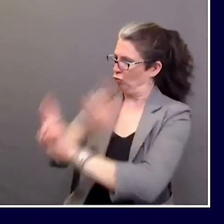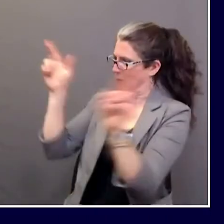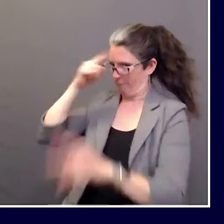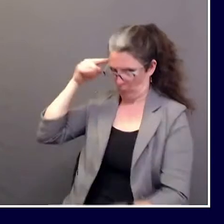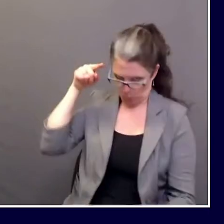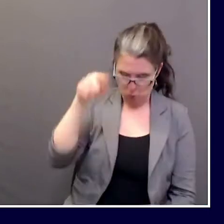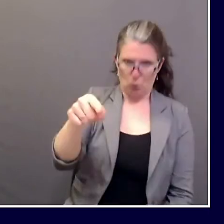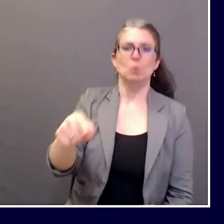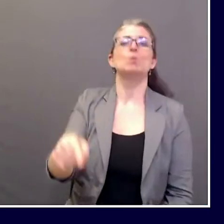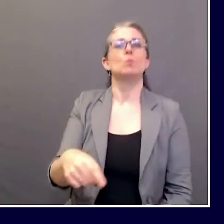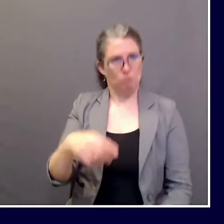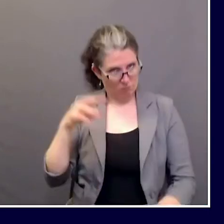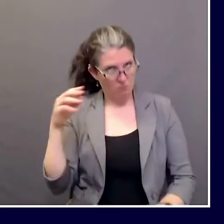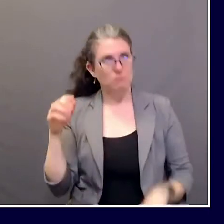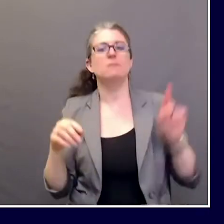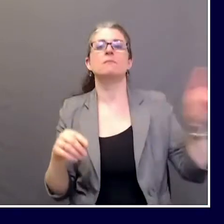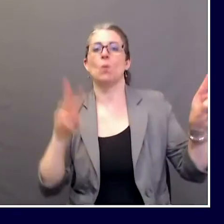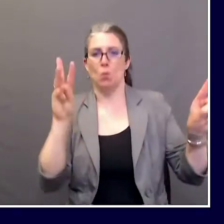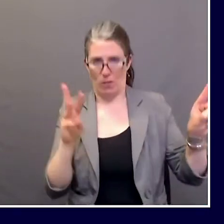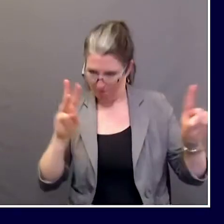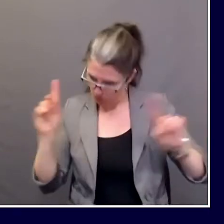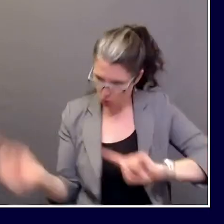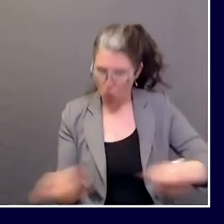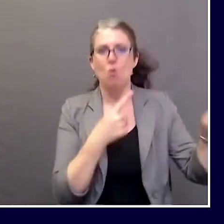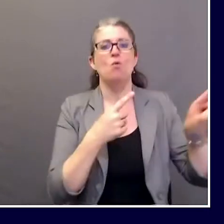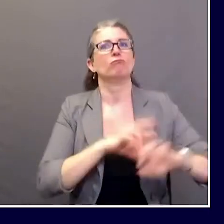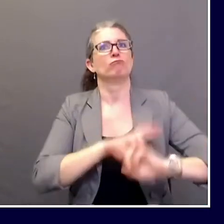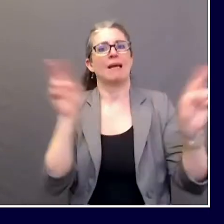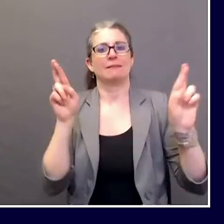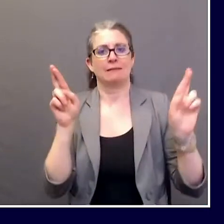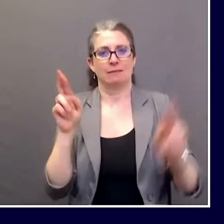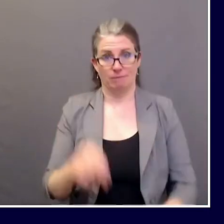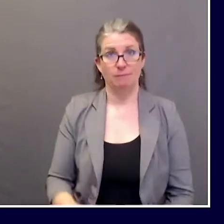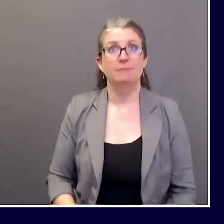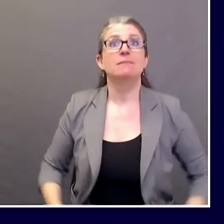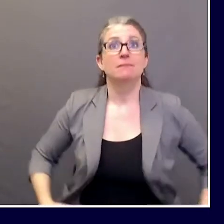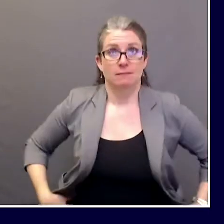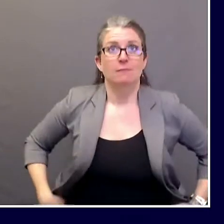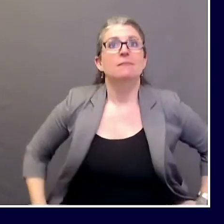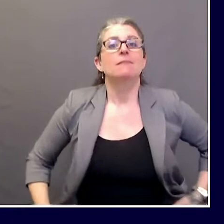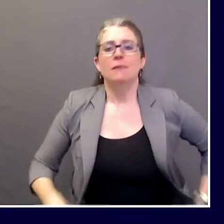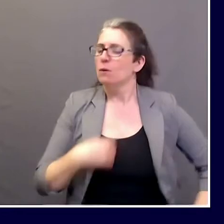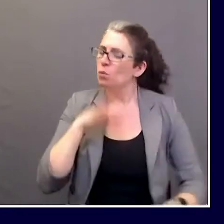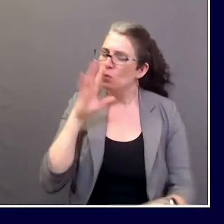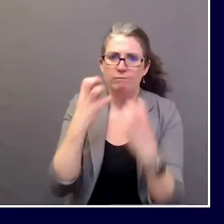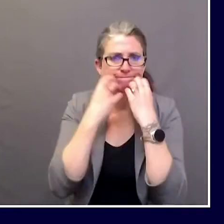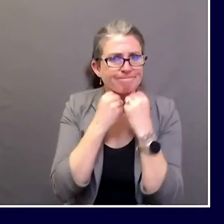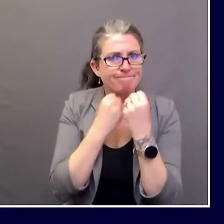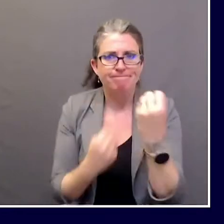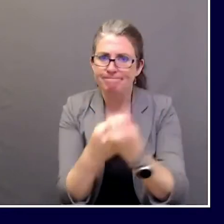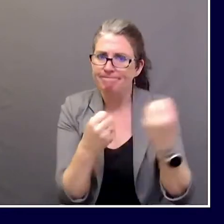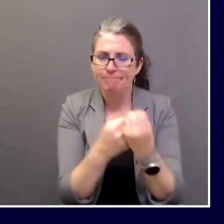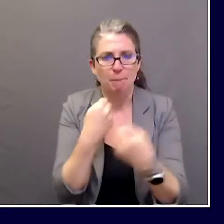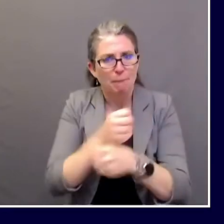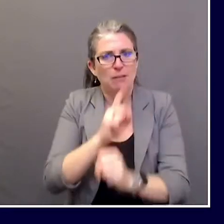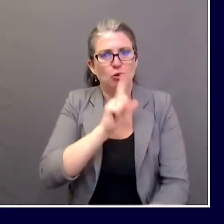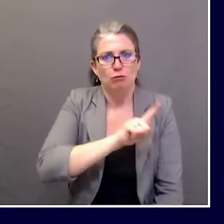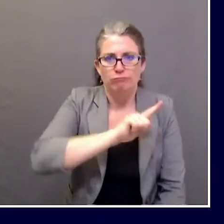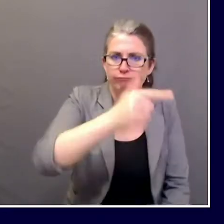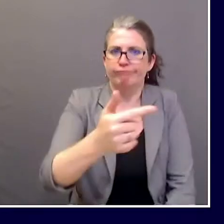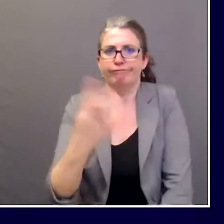J&J. For now, I've talked a lot about perseverance over the past several months,